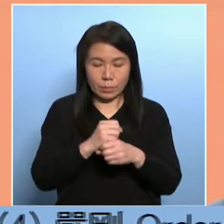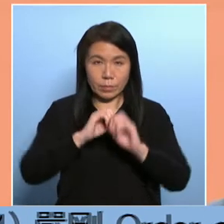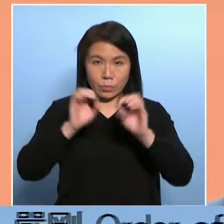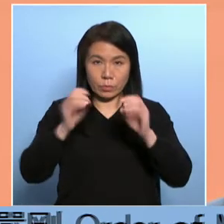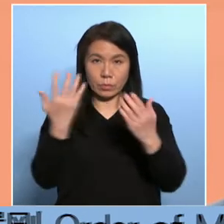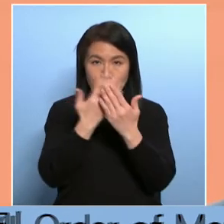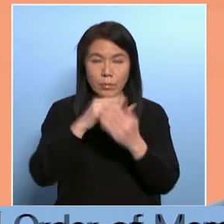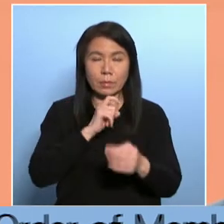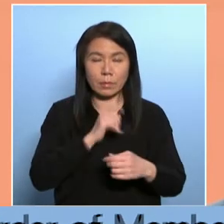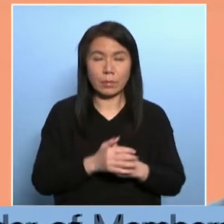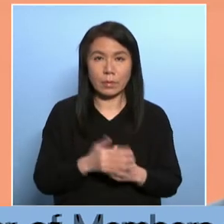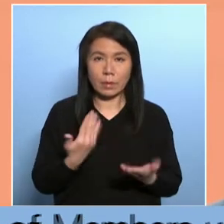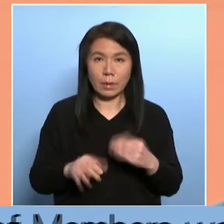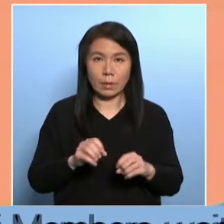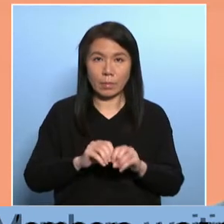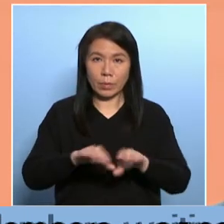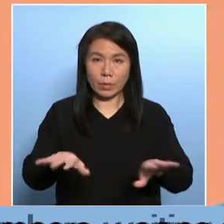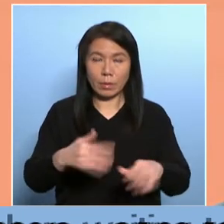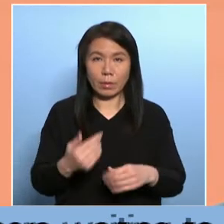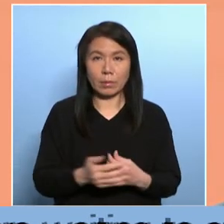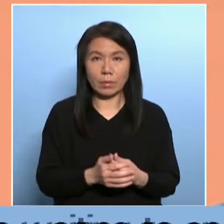API on how to do an RAT test correctly,